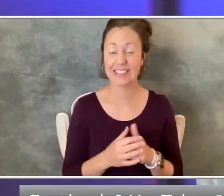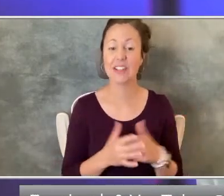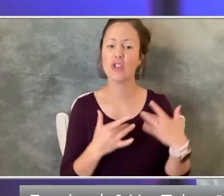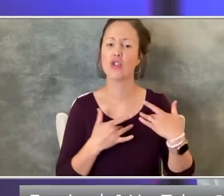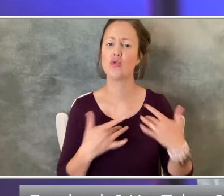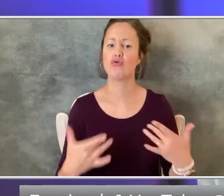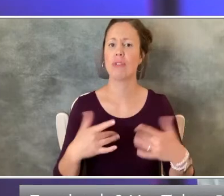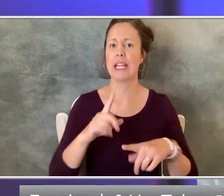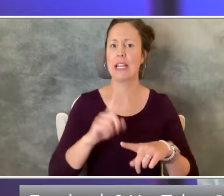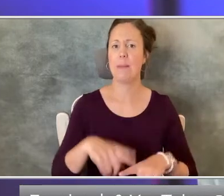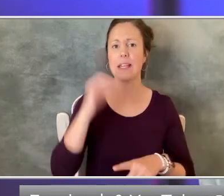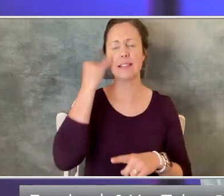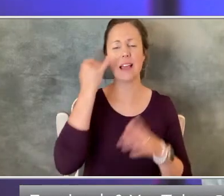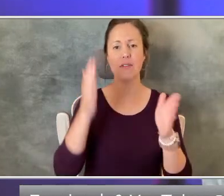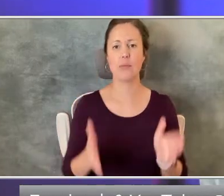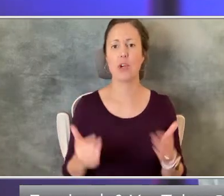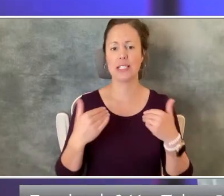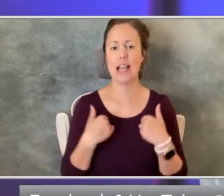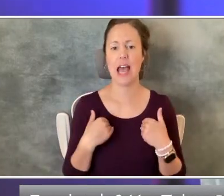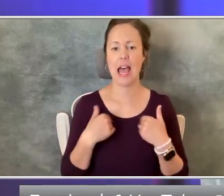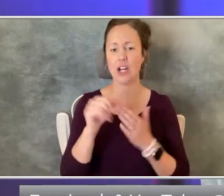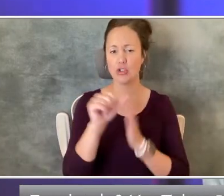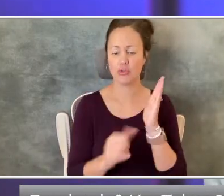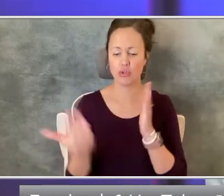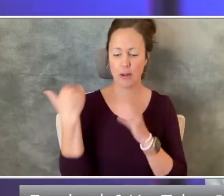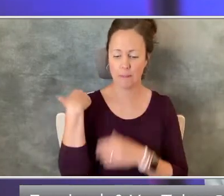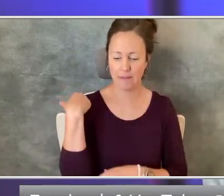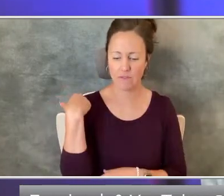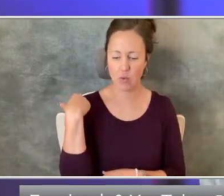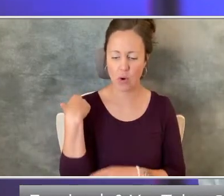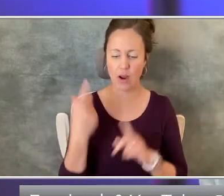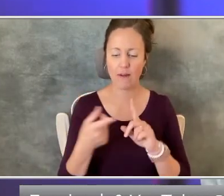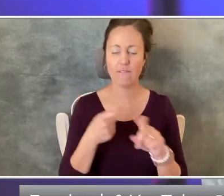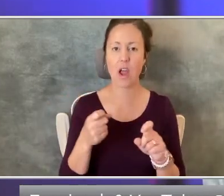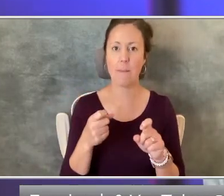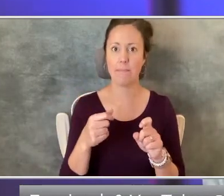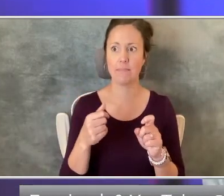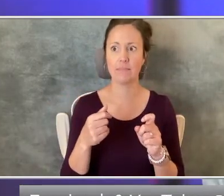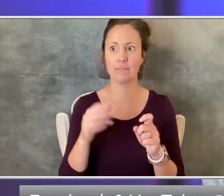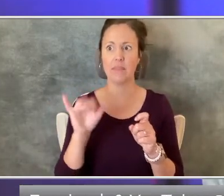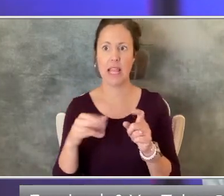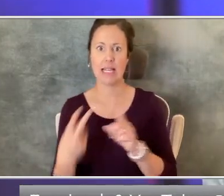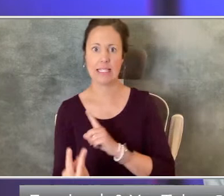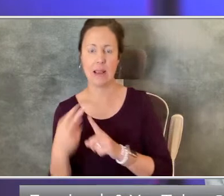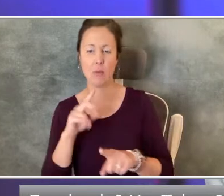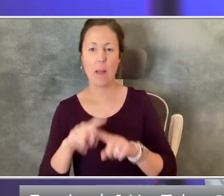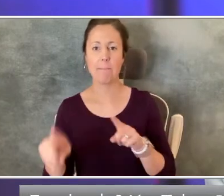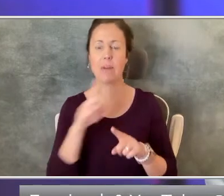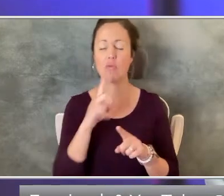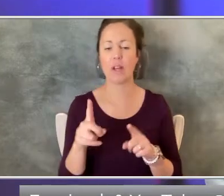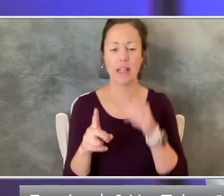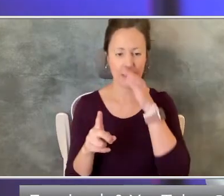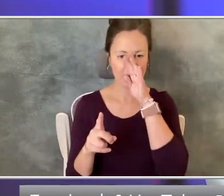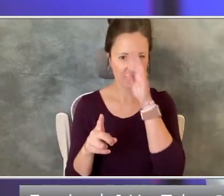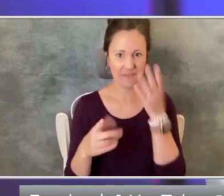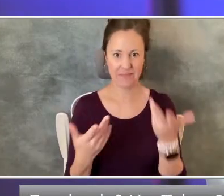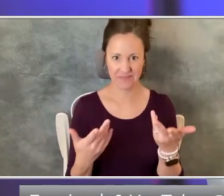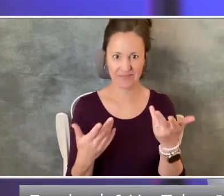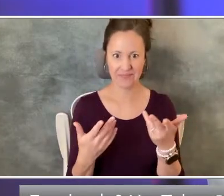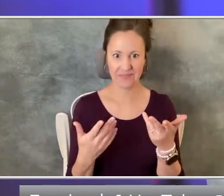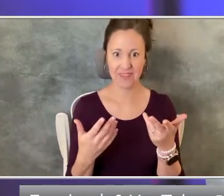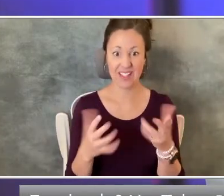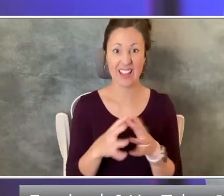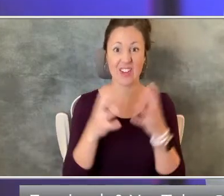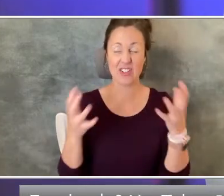had surgery before from a surgical standpoint. But really, there's a lot of, as Debbie knows, there's a lot of hurry up and